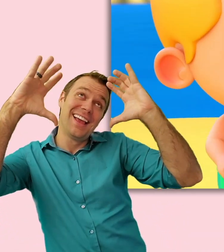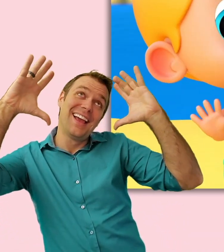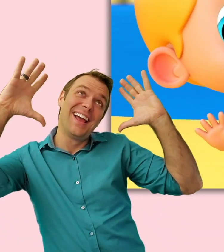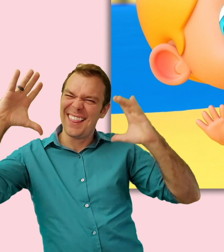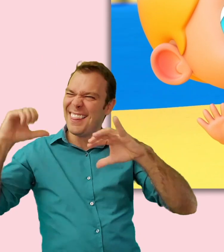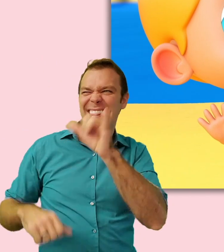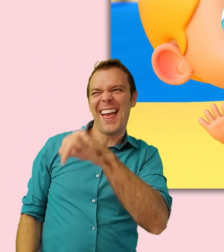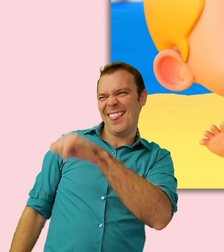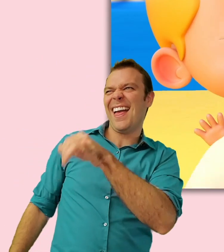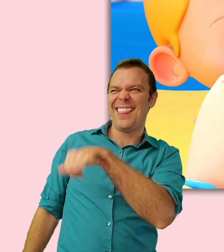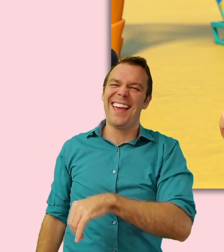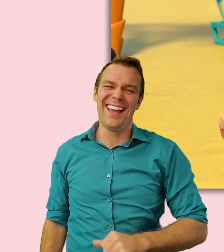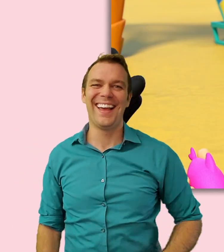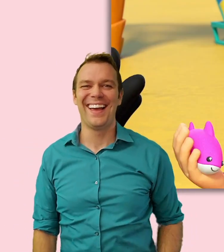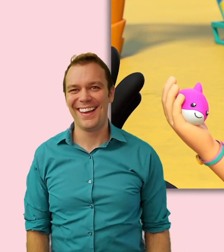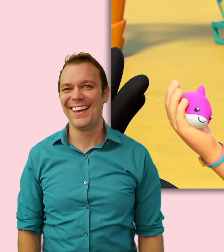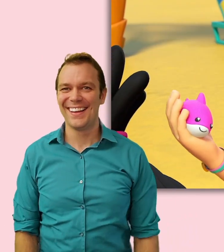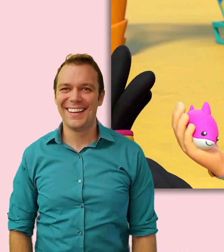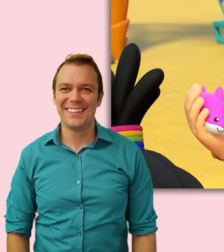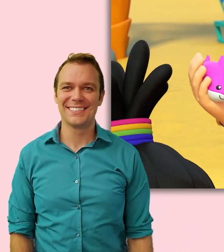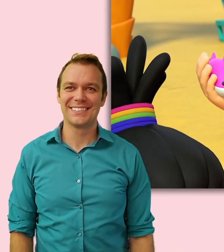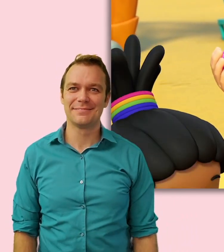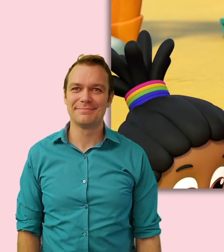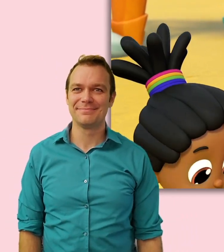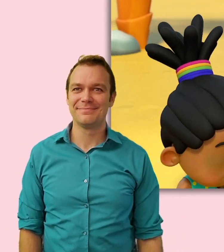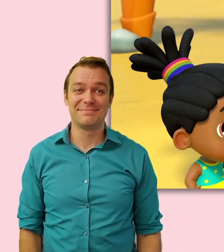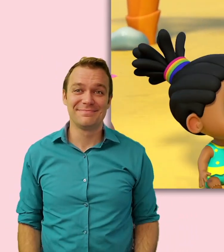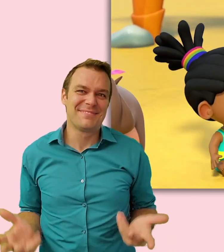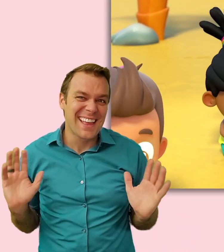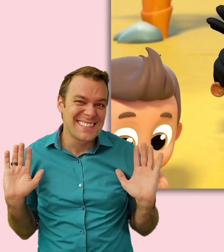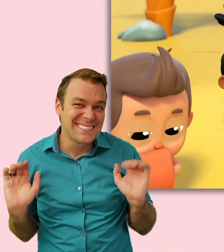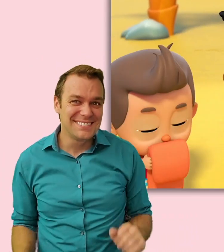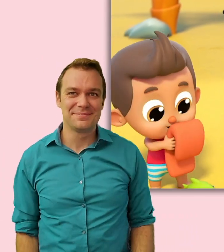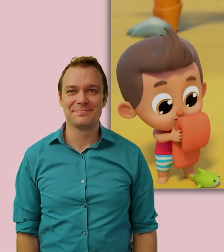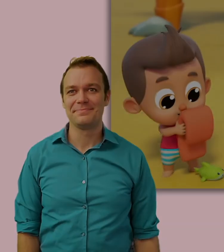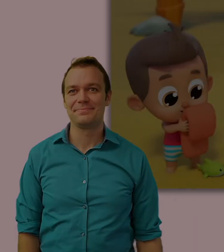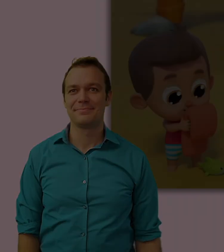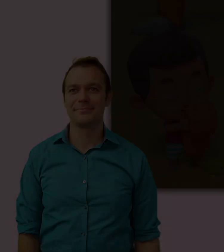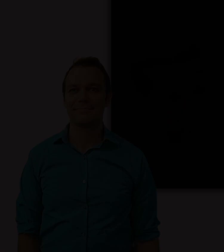imagination. Yeah, that's it. That was it.